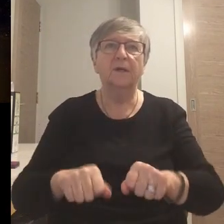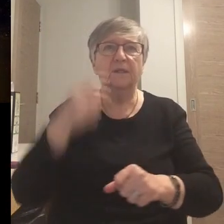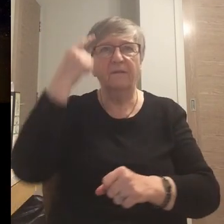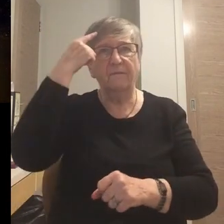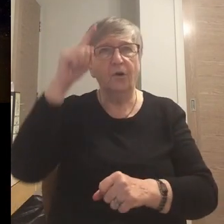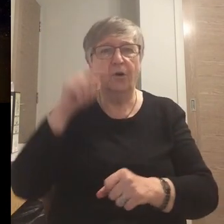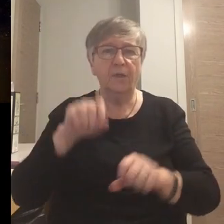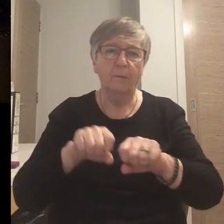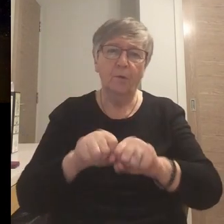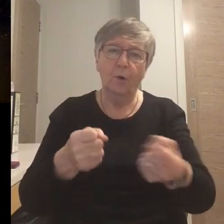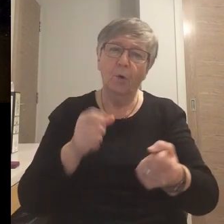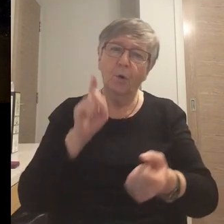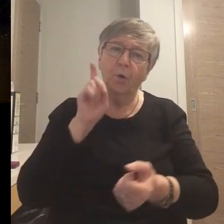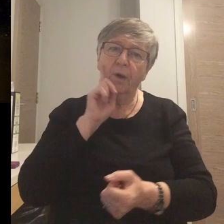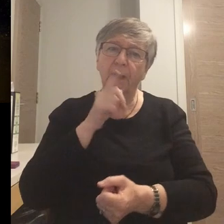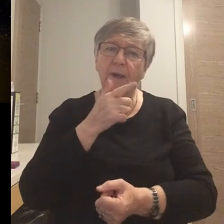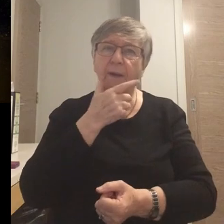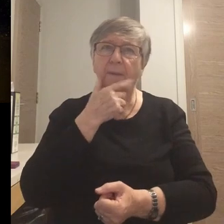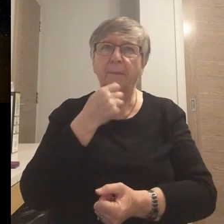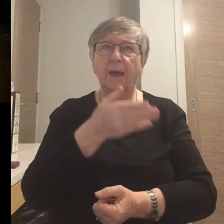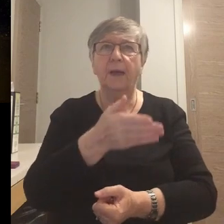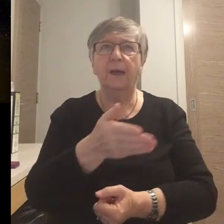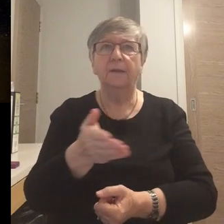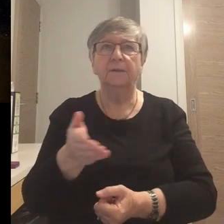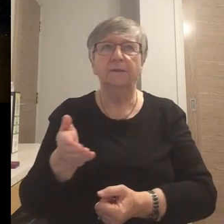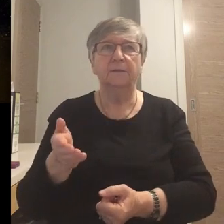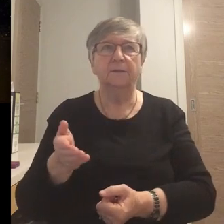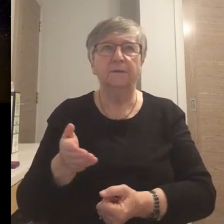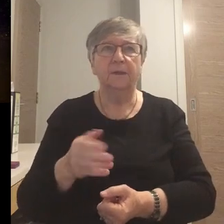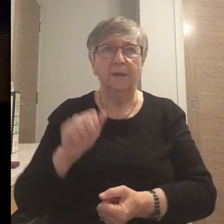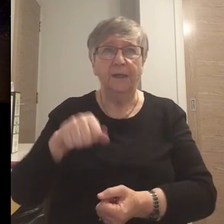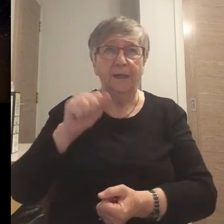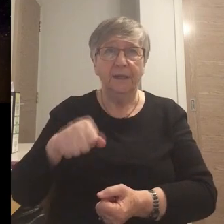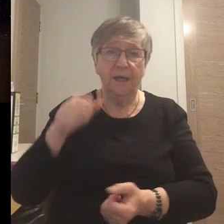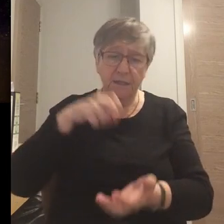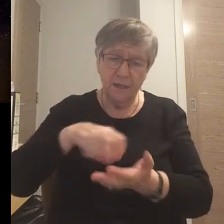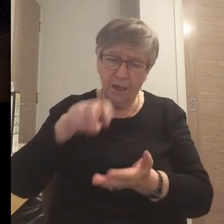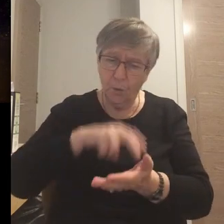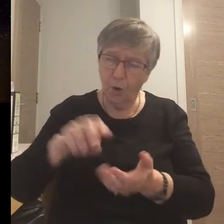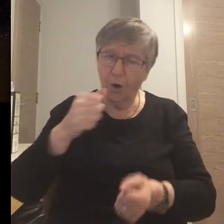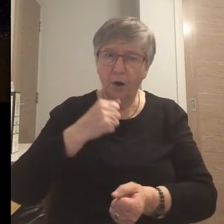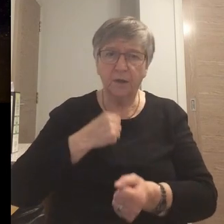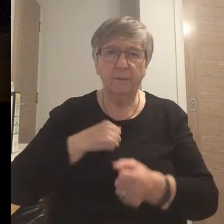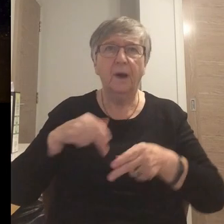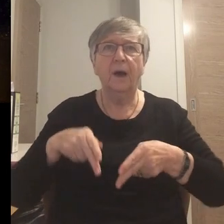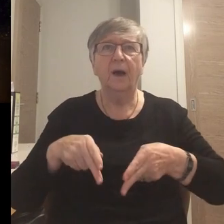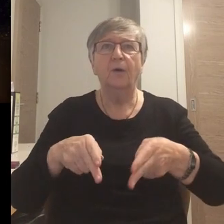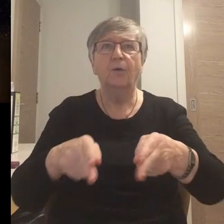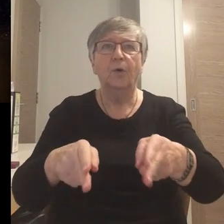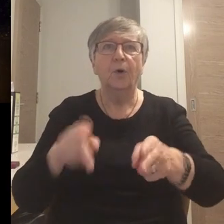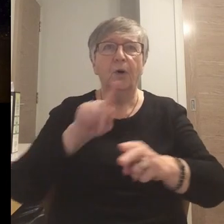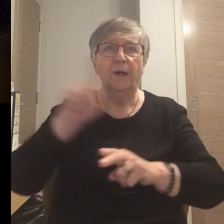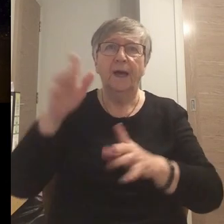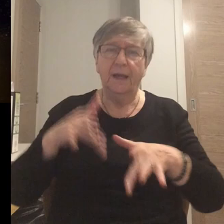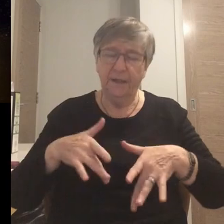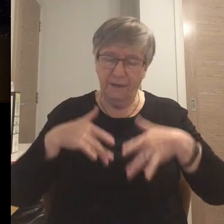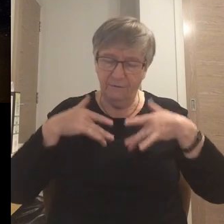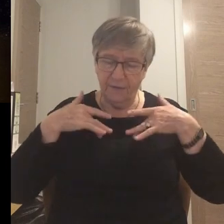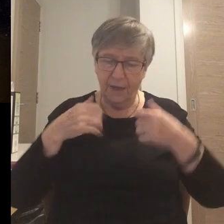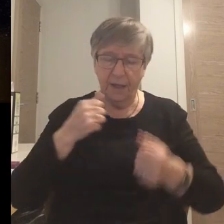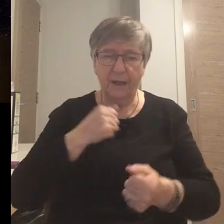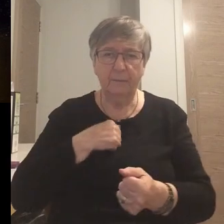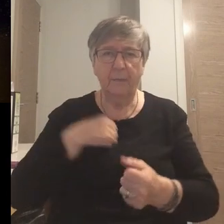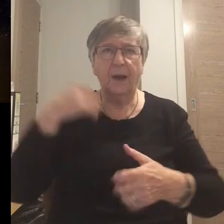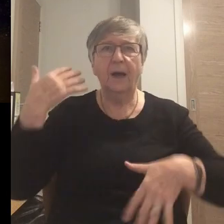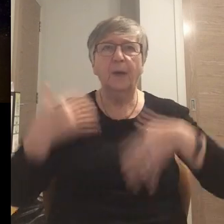with mercy for the broken man. Yes, he walked my road and